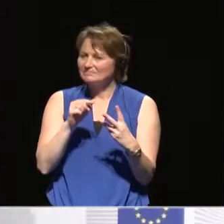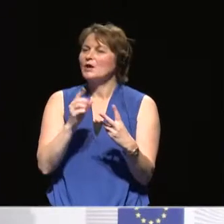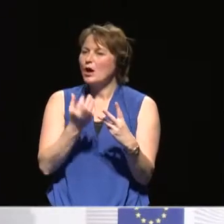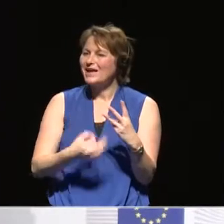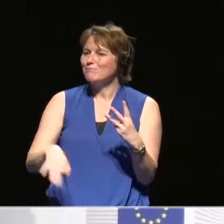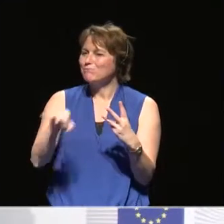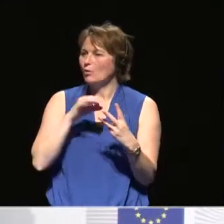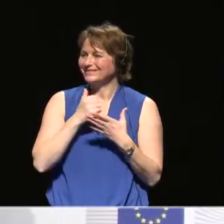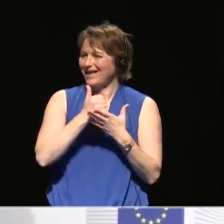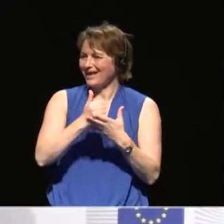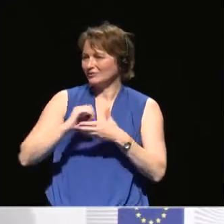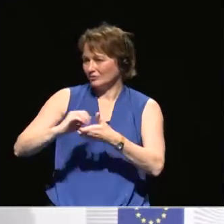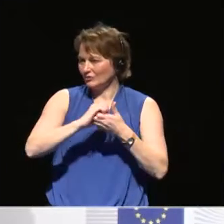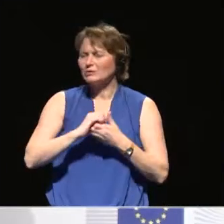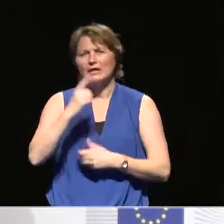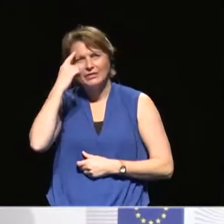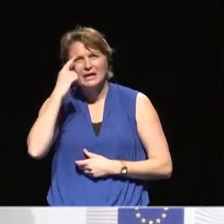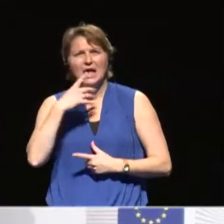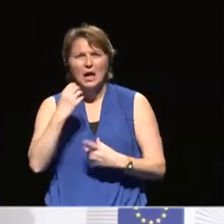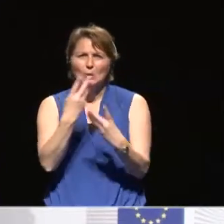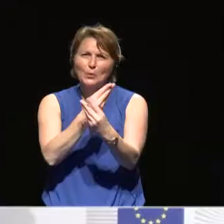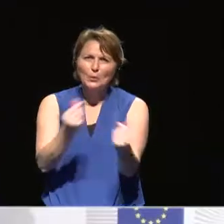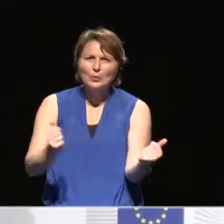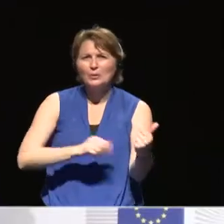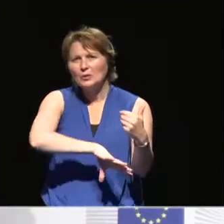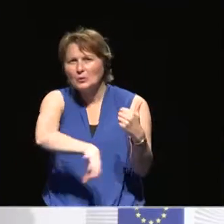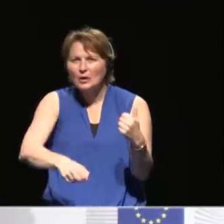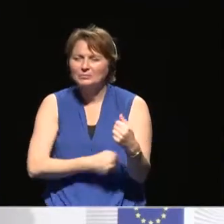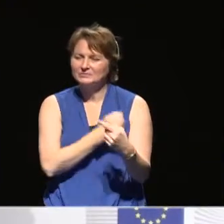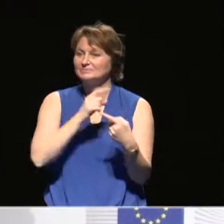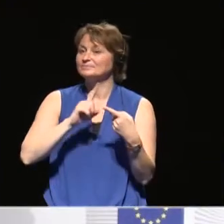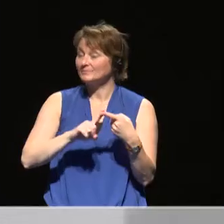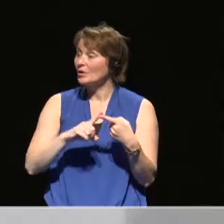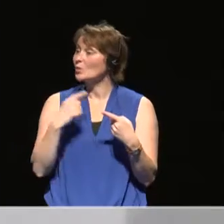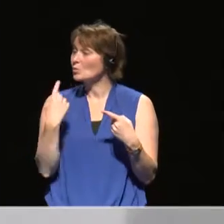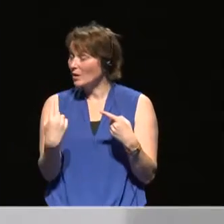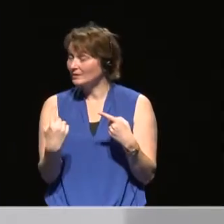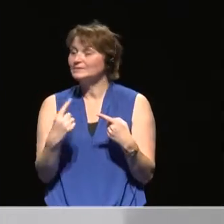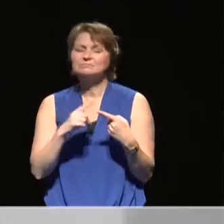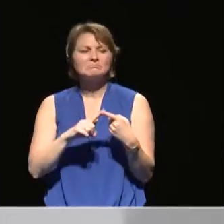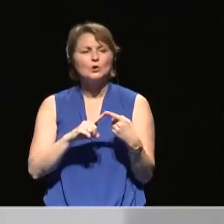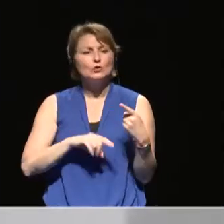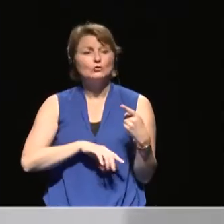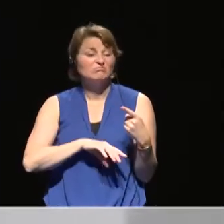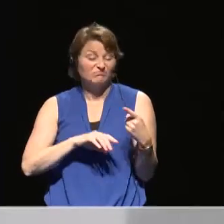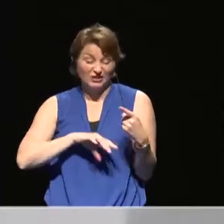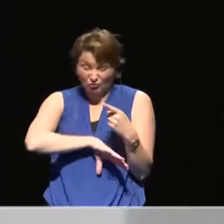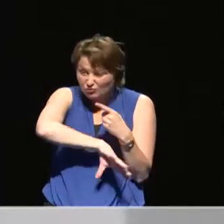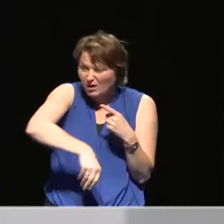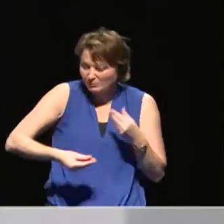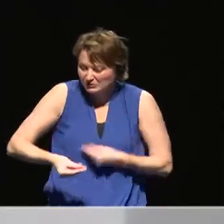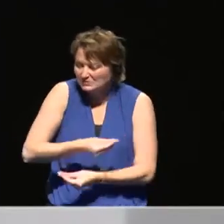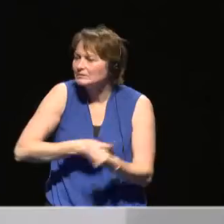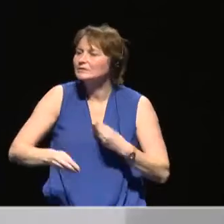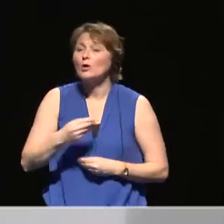to fighting corruption in developing countries. One is that corruption cannot be tackled just through